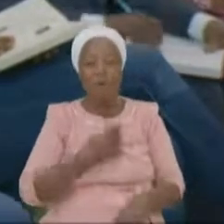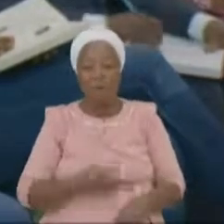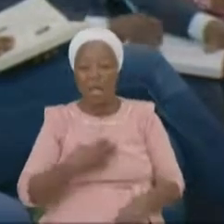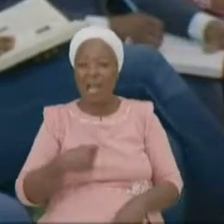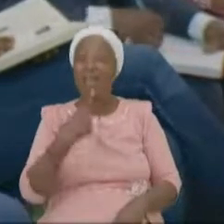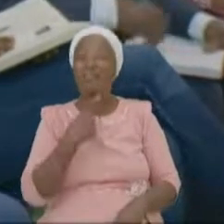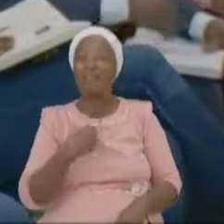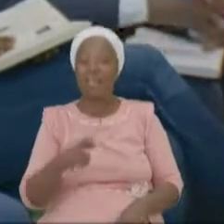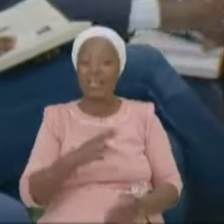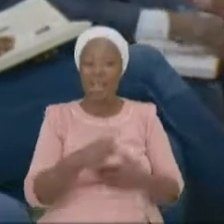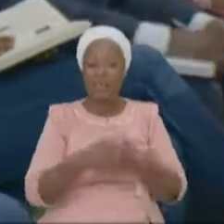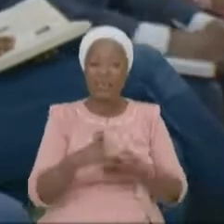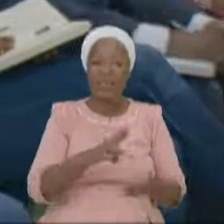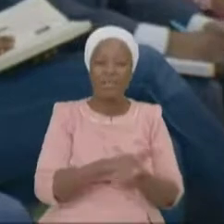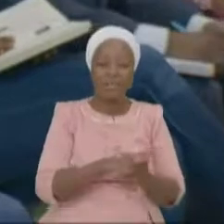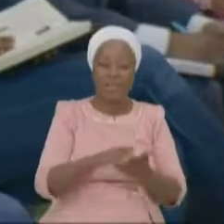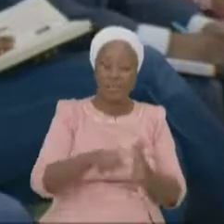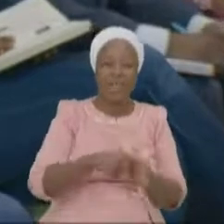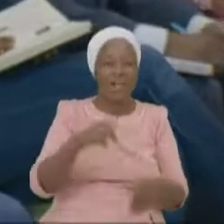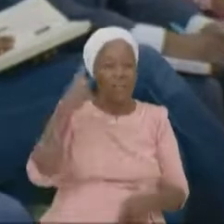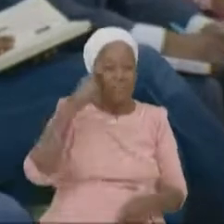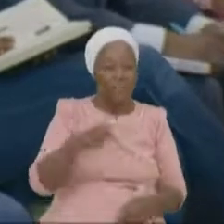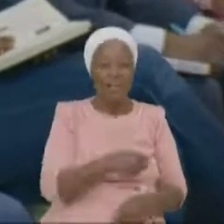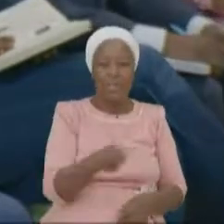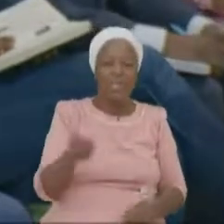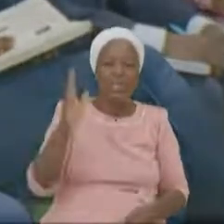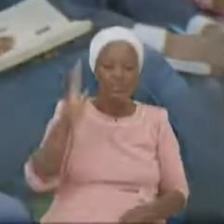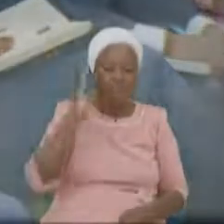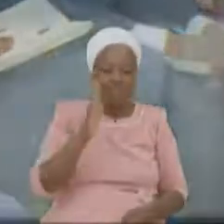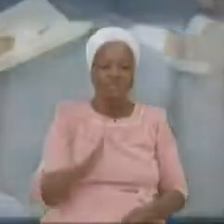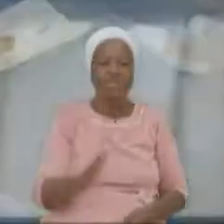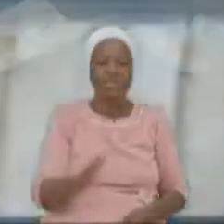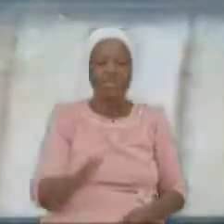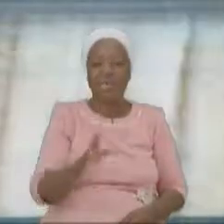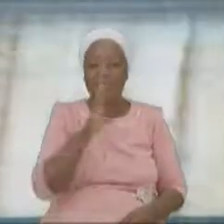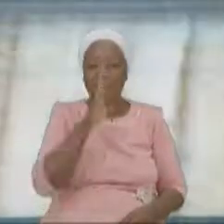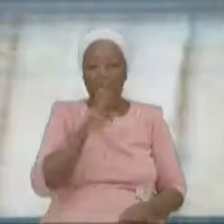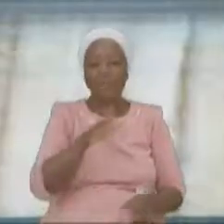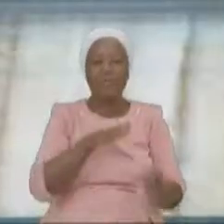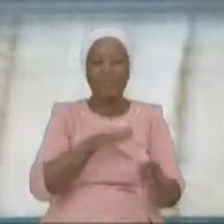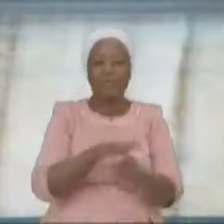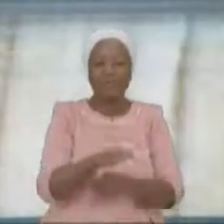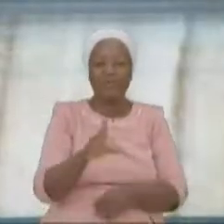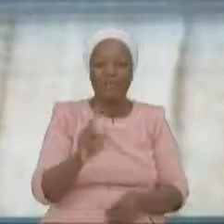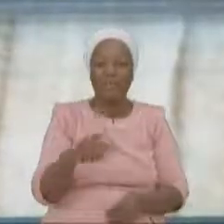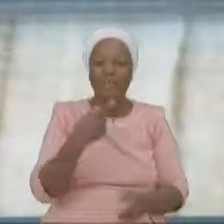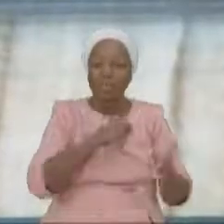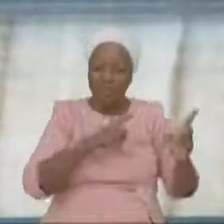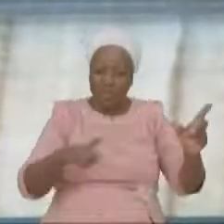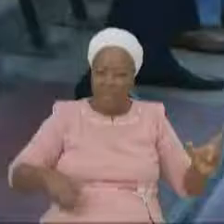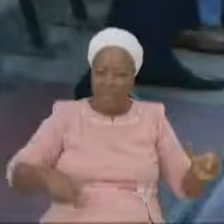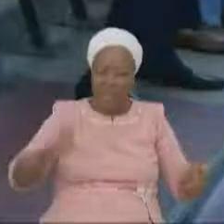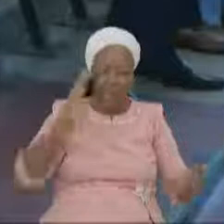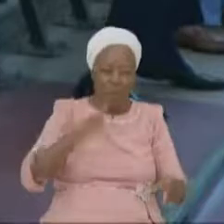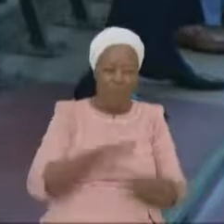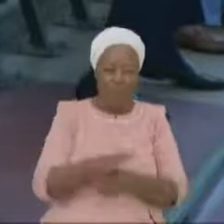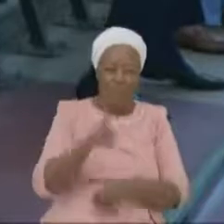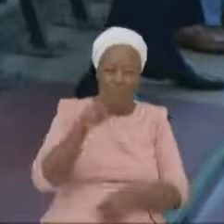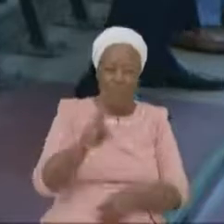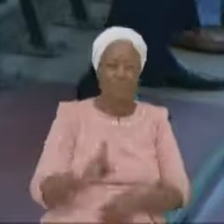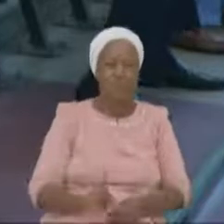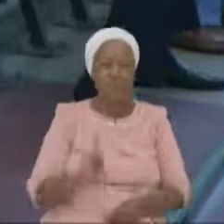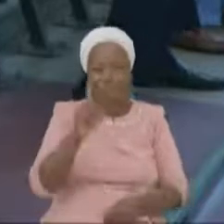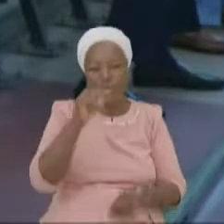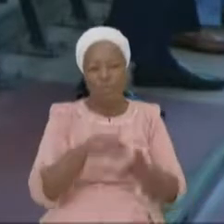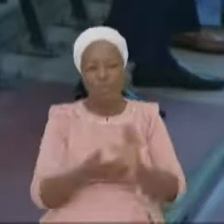after righteousness, for they shall be filled. The Lord will fill you up. Look